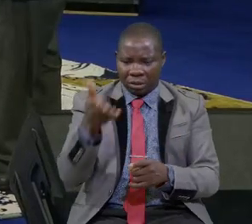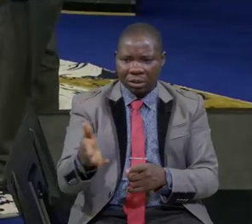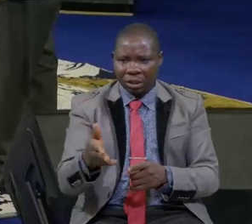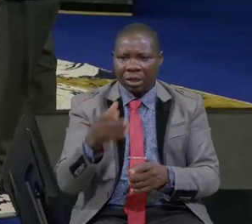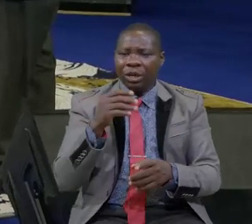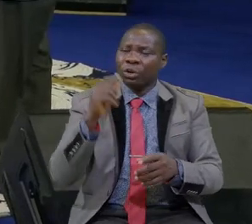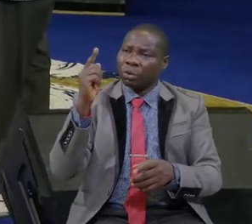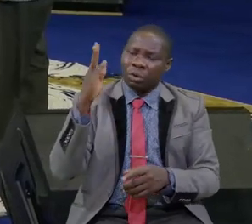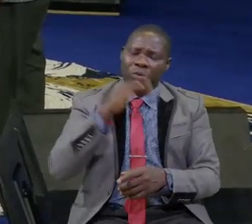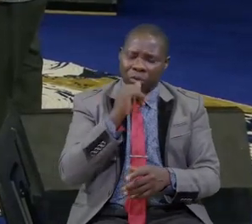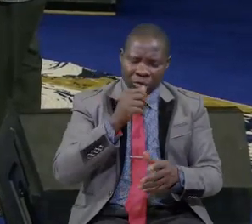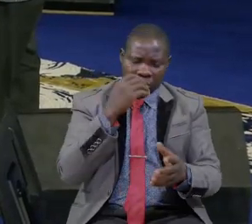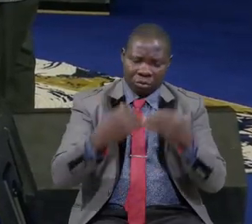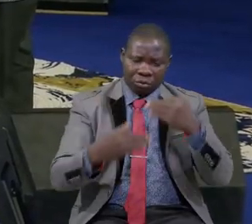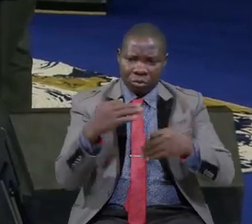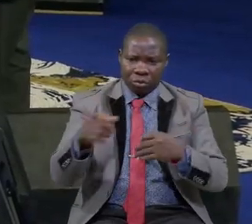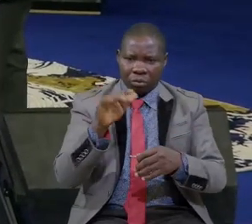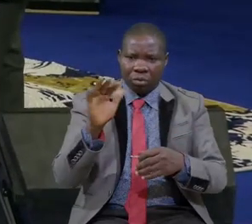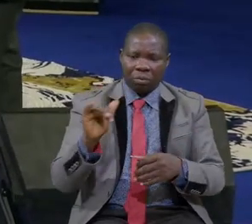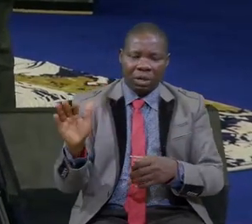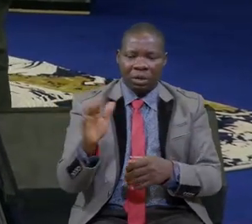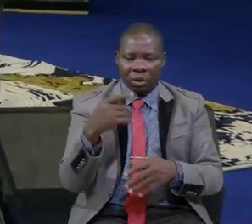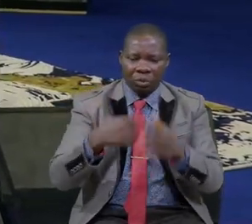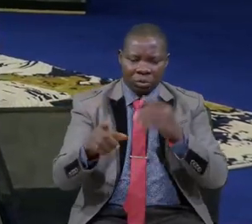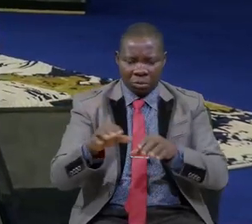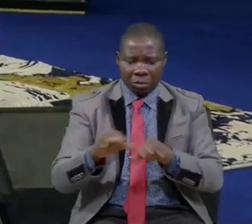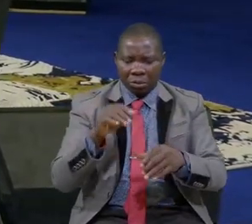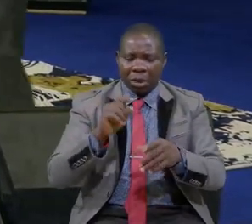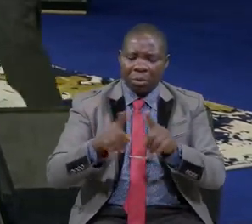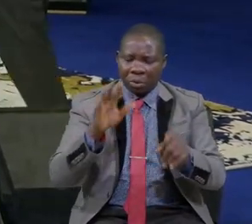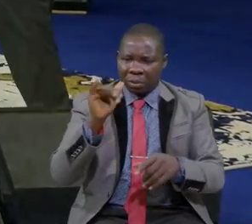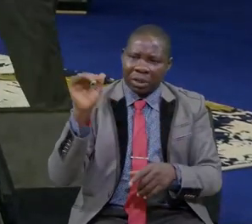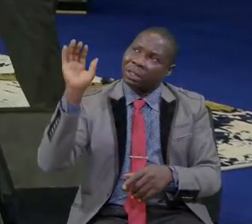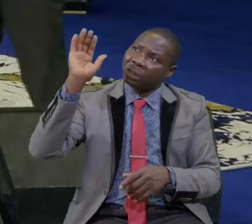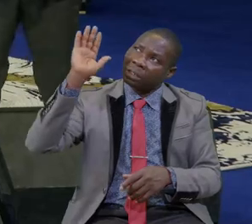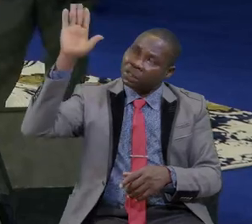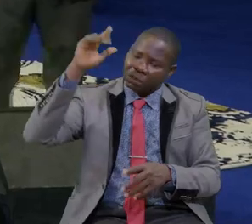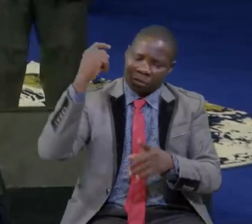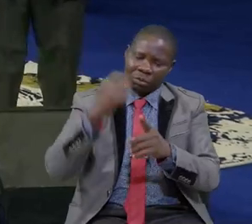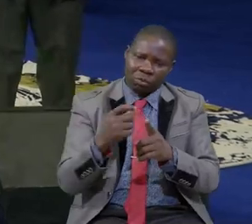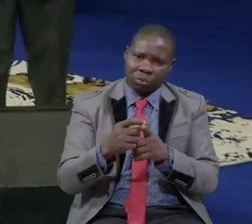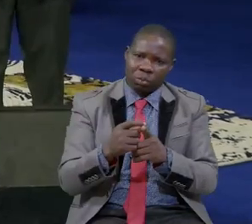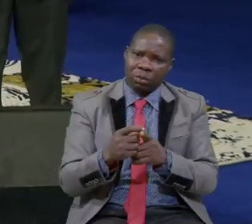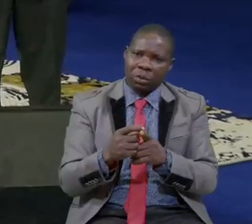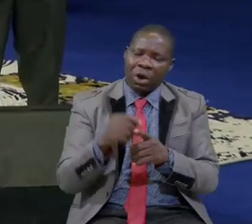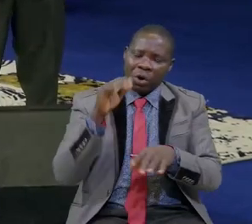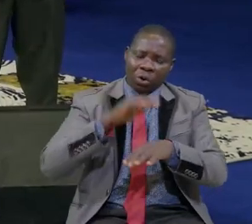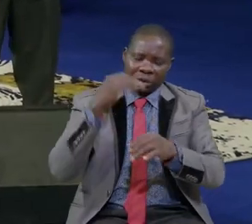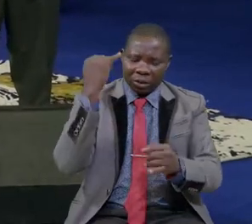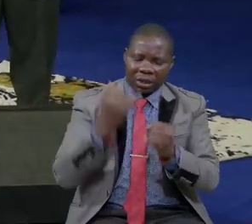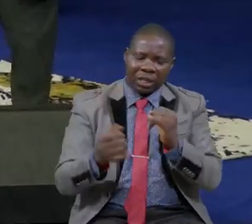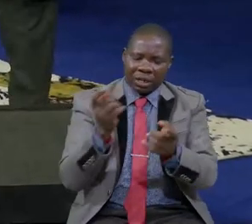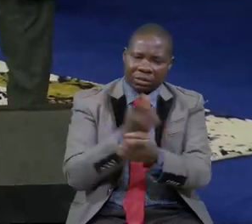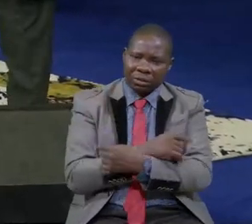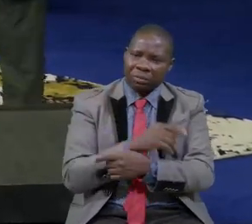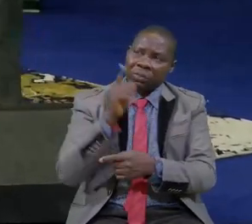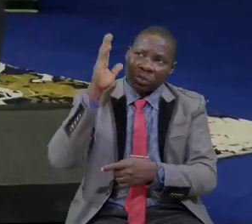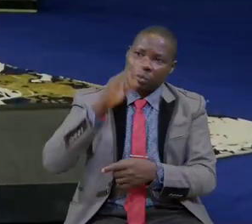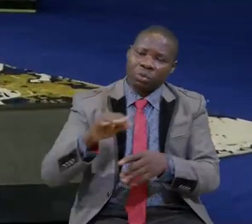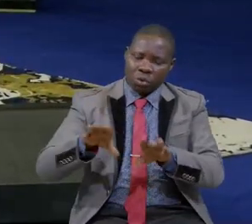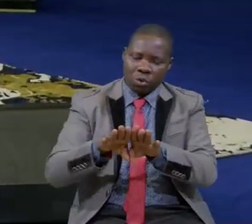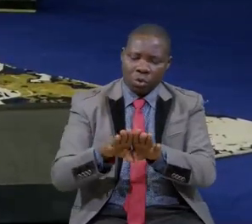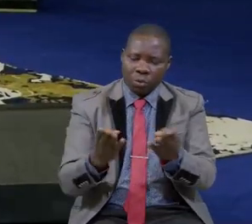we appear before him on the final day, he will open his word. It's not going to, check up on